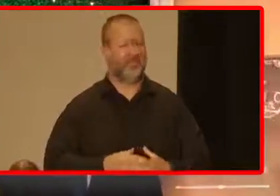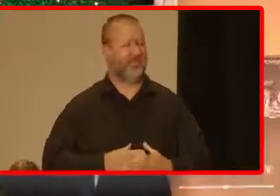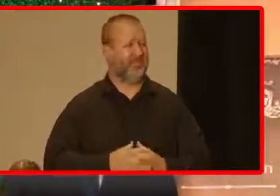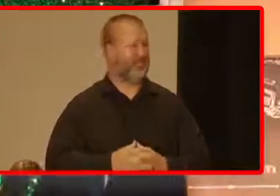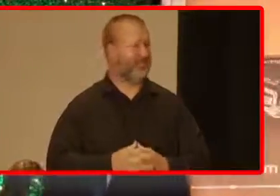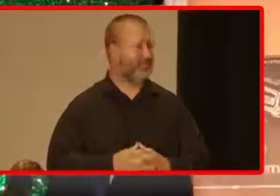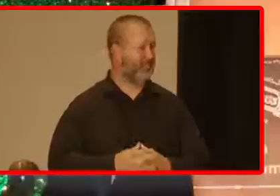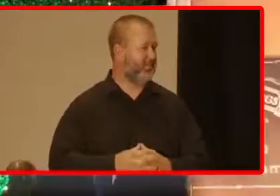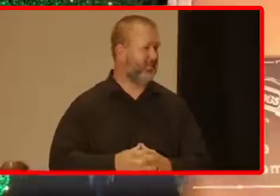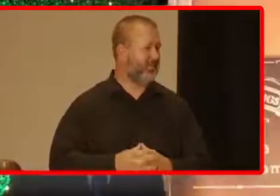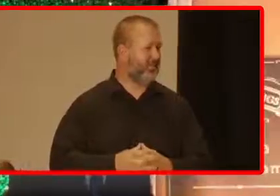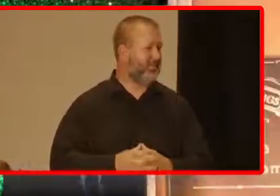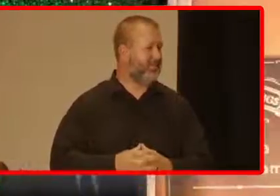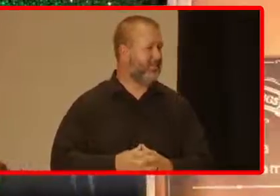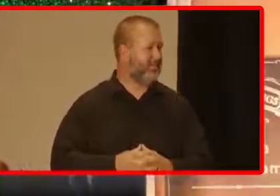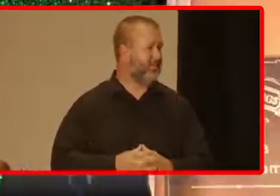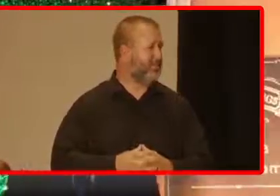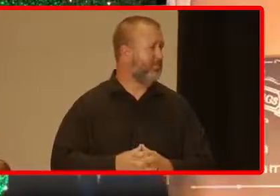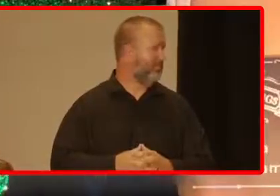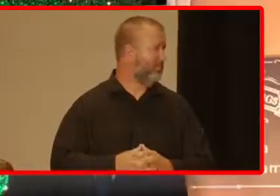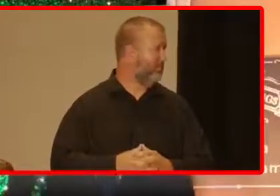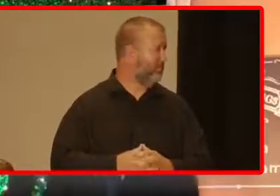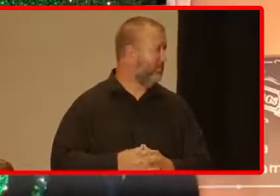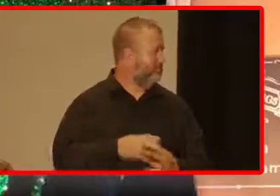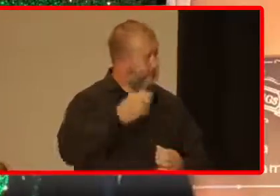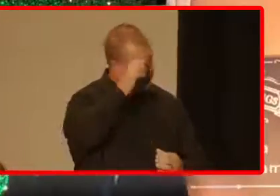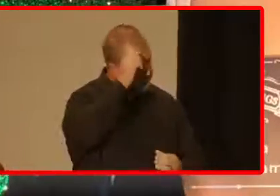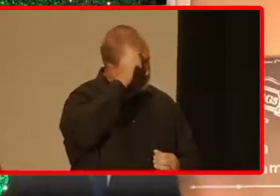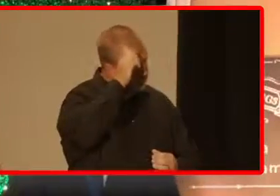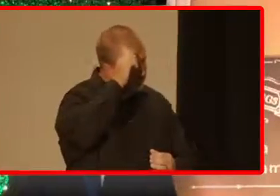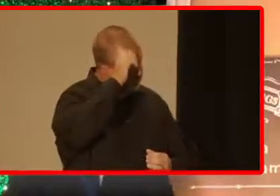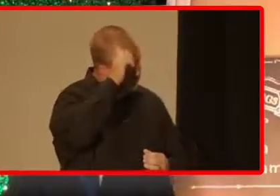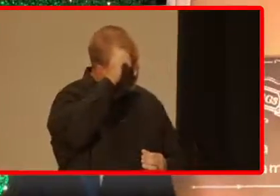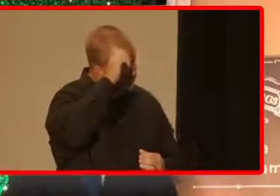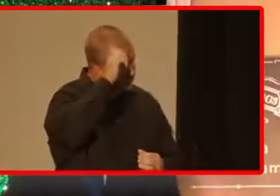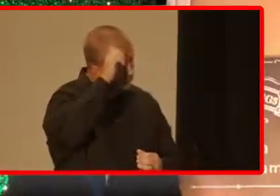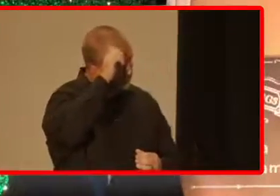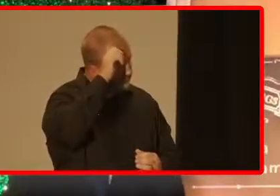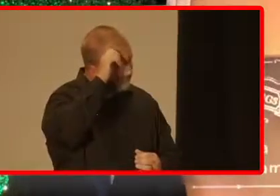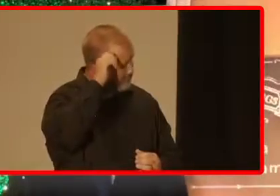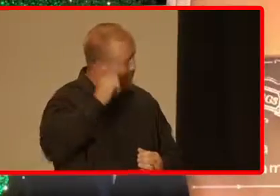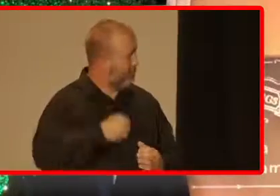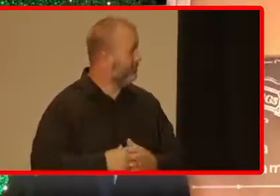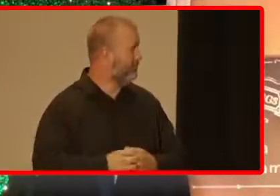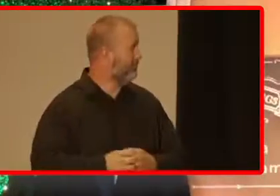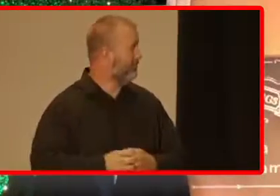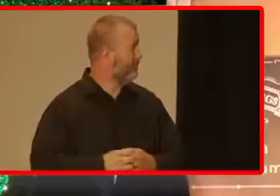There you go. You brought them to their feet, sir. Okay.